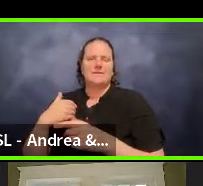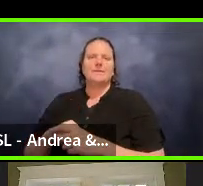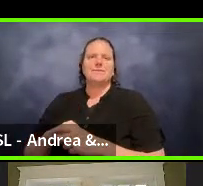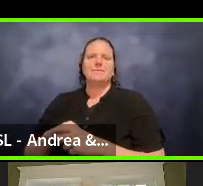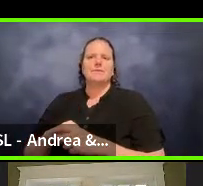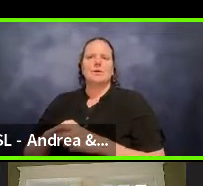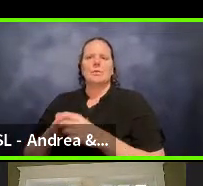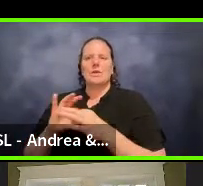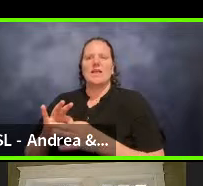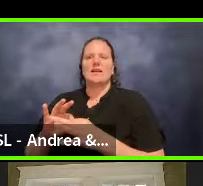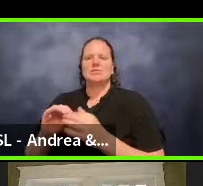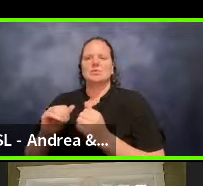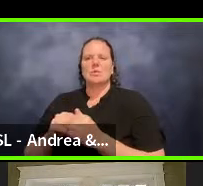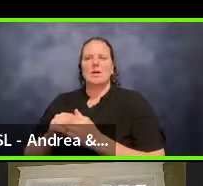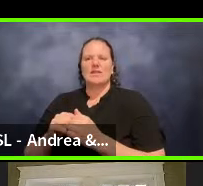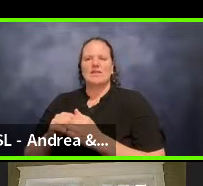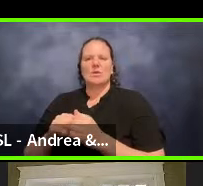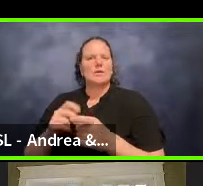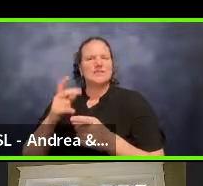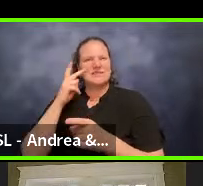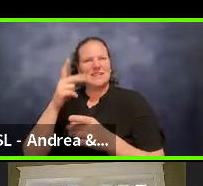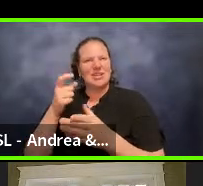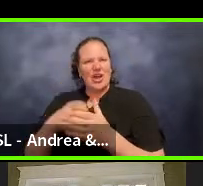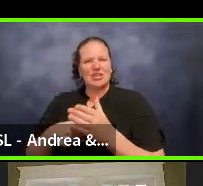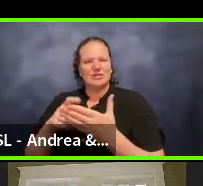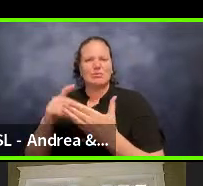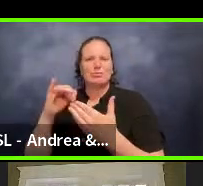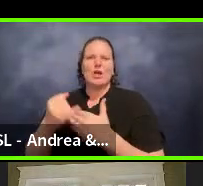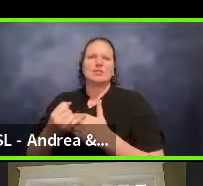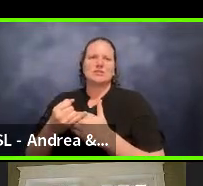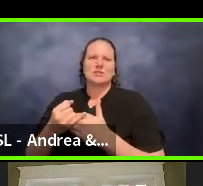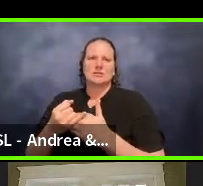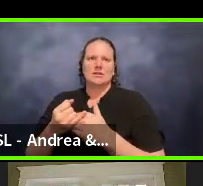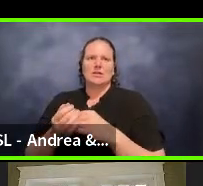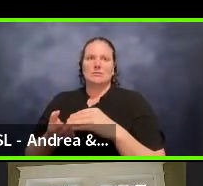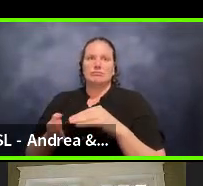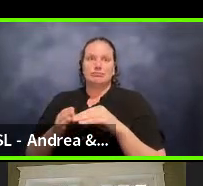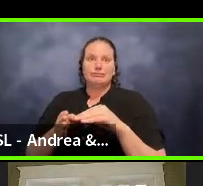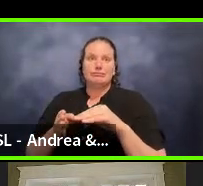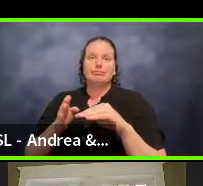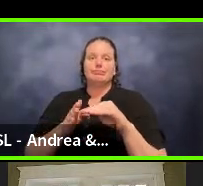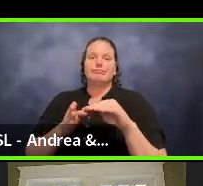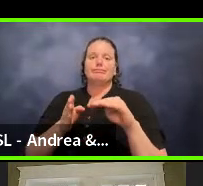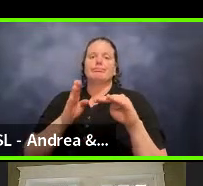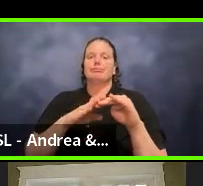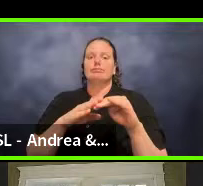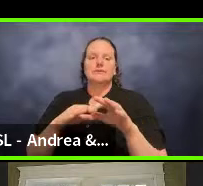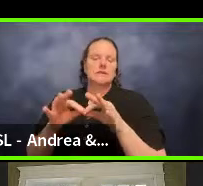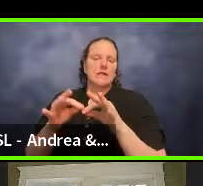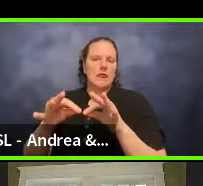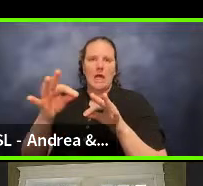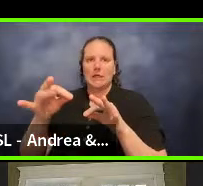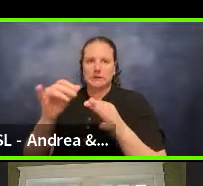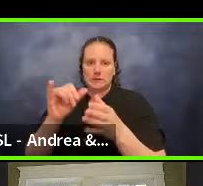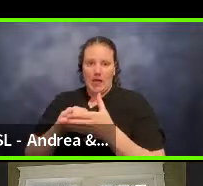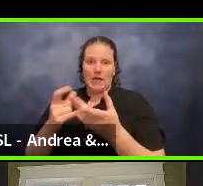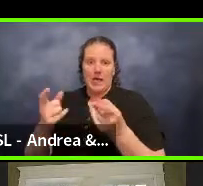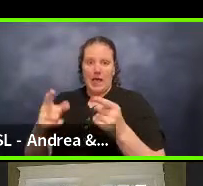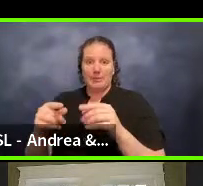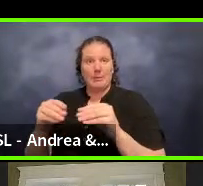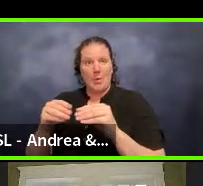around we've seen the cost of the project kind of creep up, and we know with delays that potentially could happen some